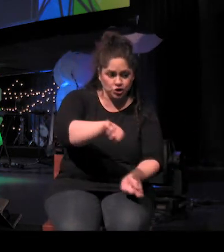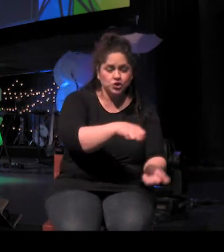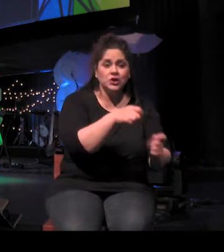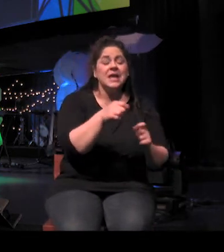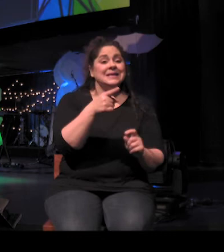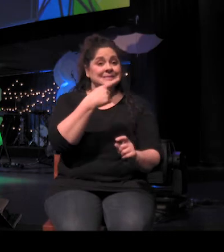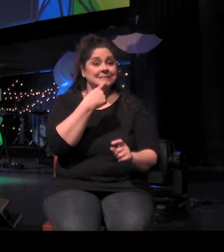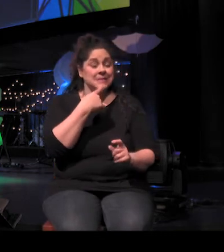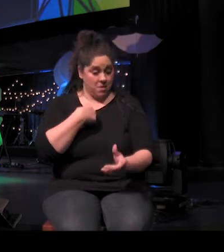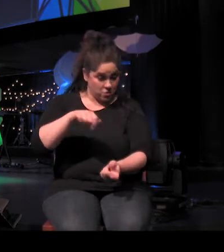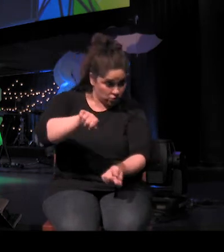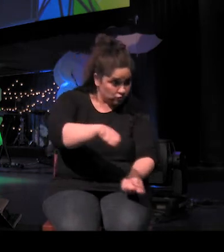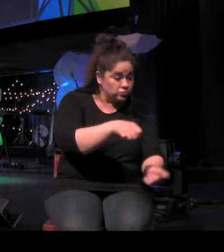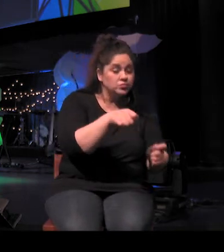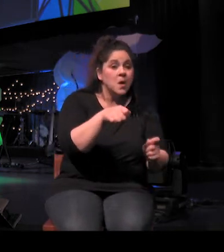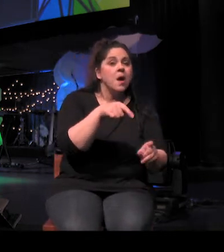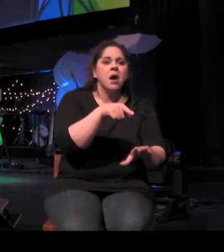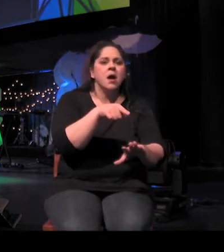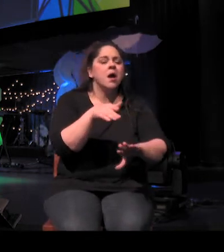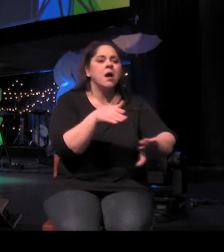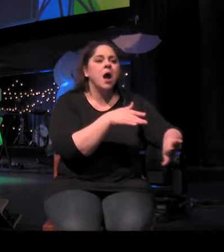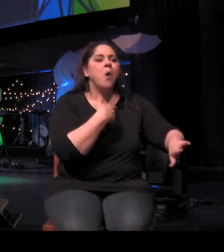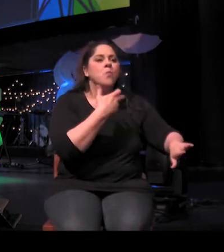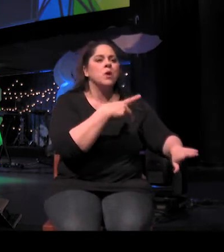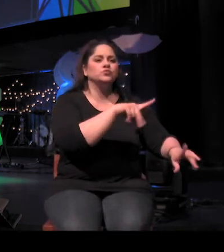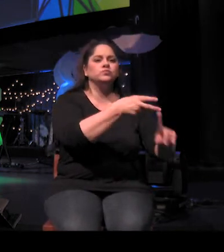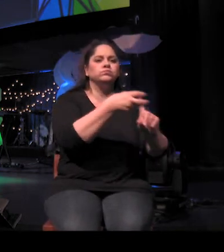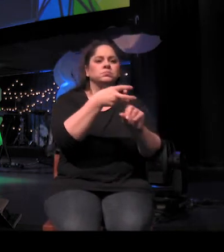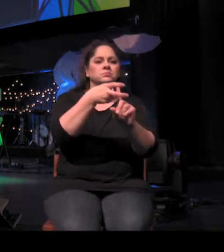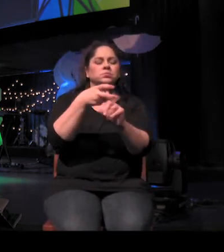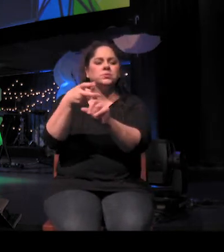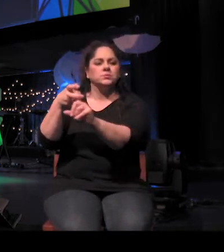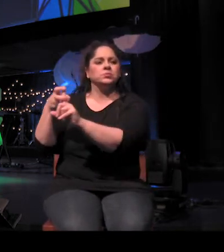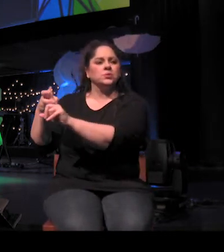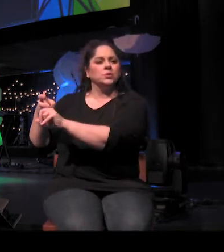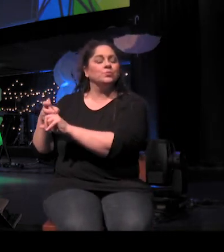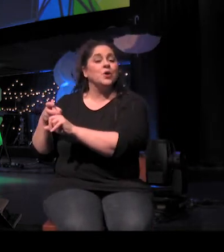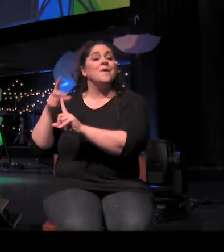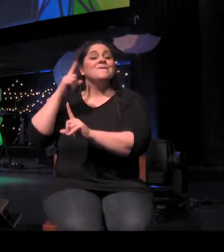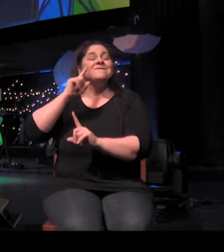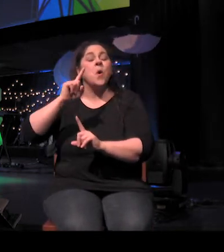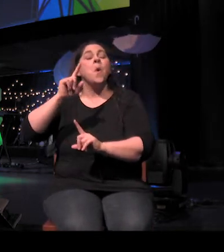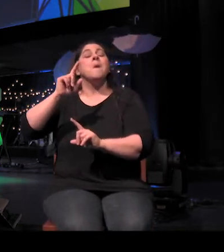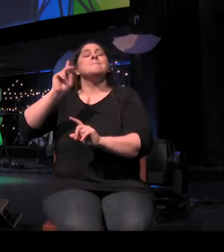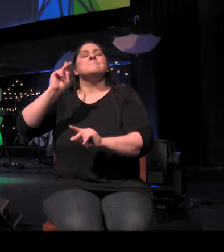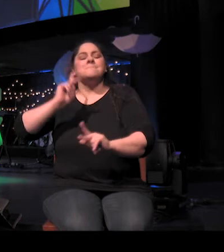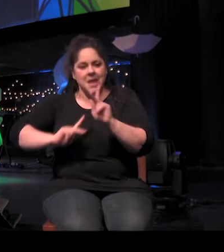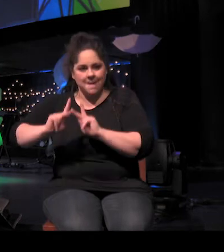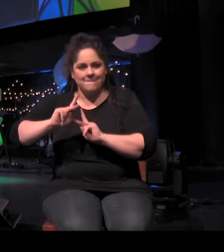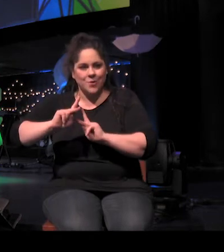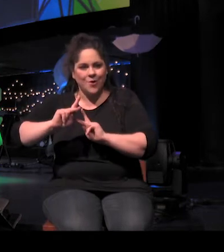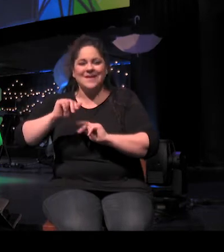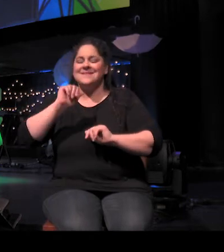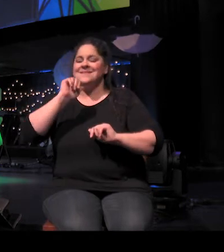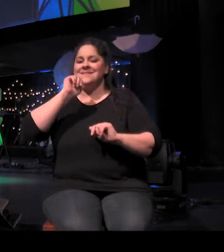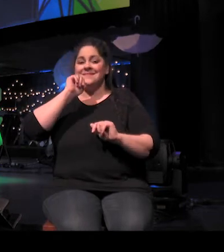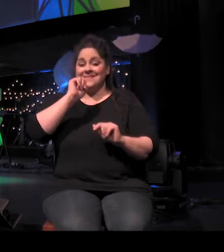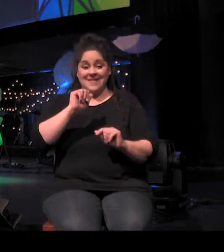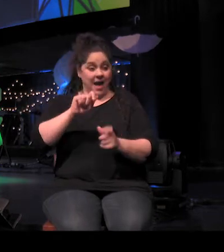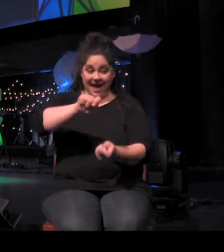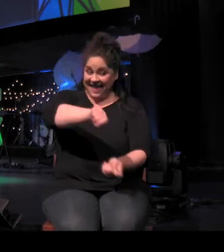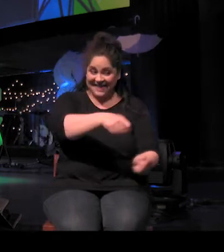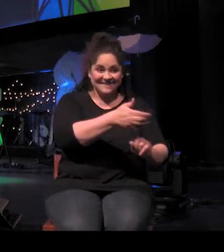how to fish for people. I'll make you a fisher of men." In this moment, Peter went from being a fisher of men to being